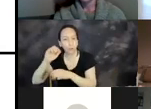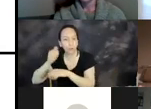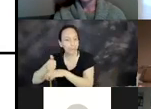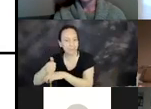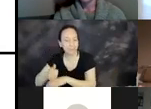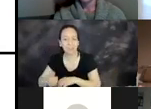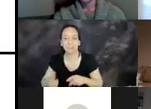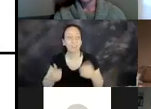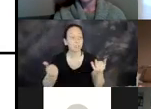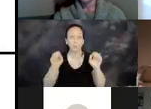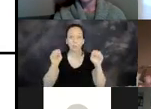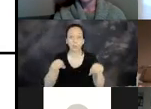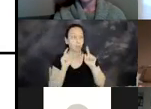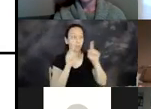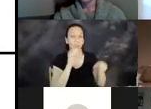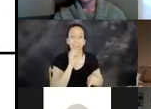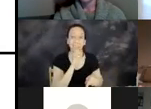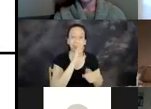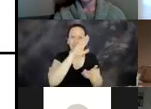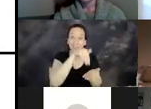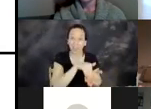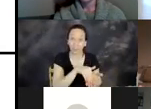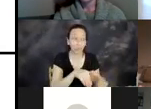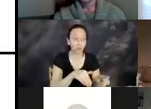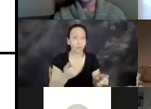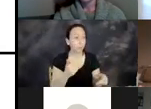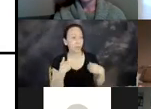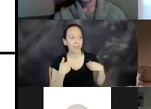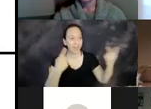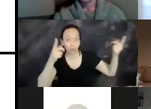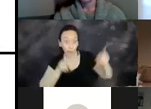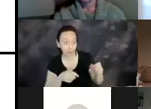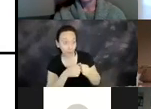to a senior center where we've kind of entered into an agreement for